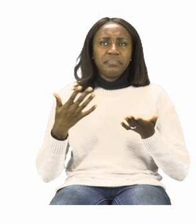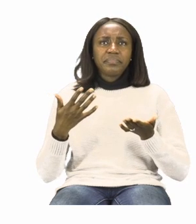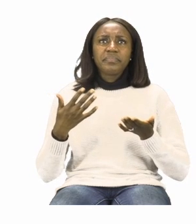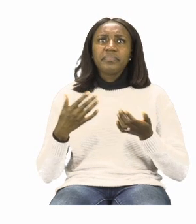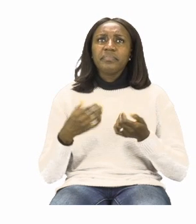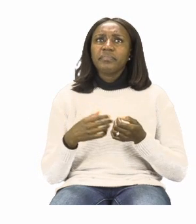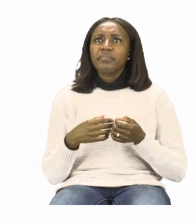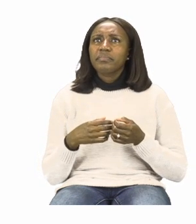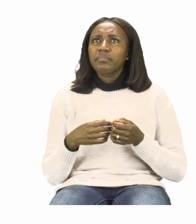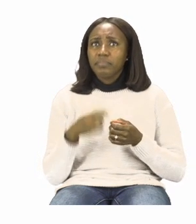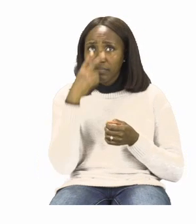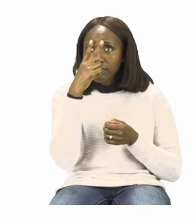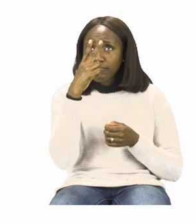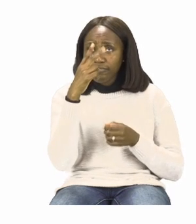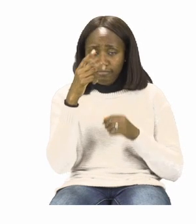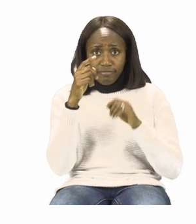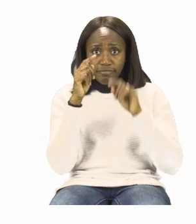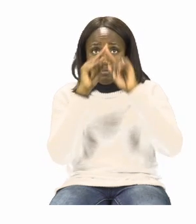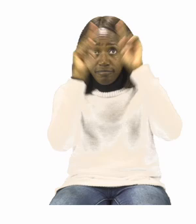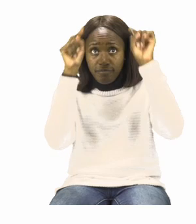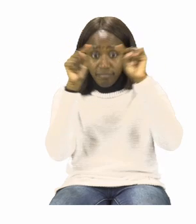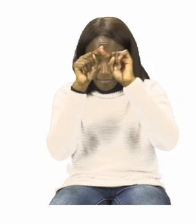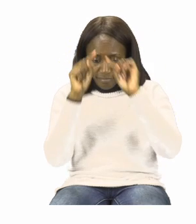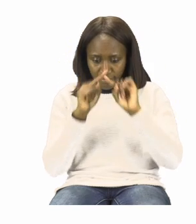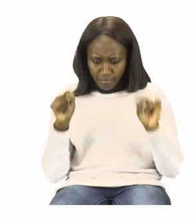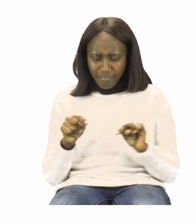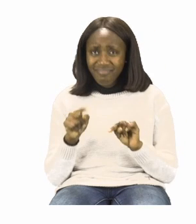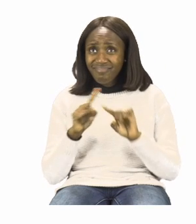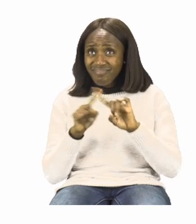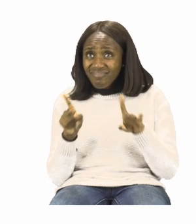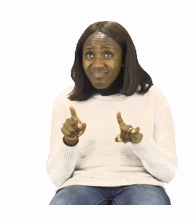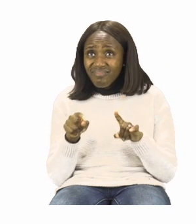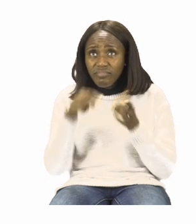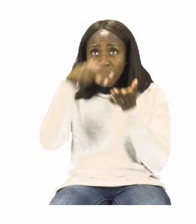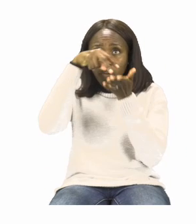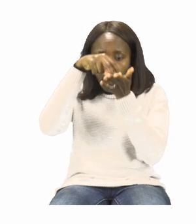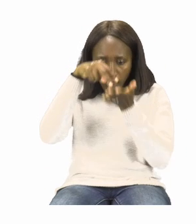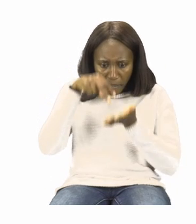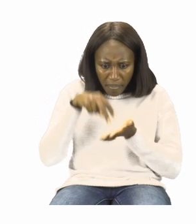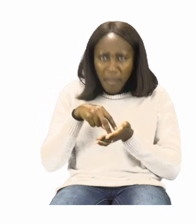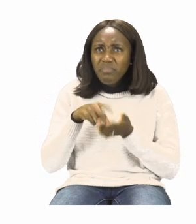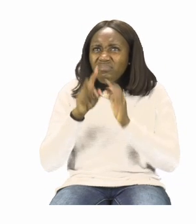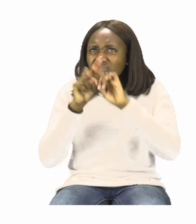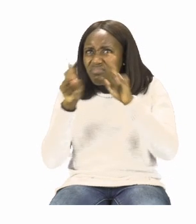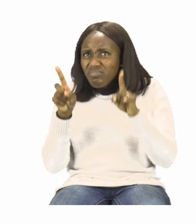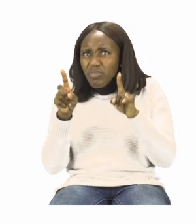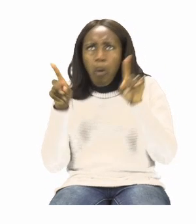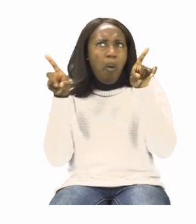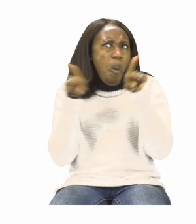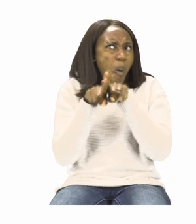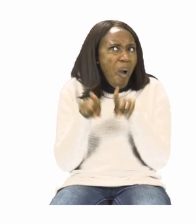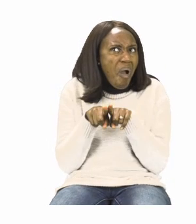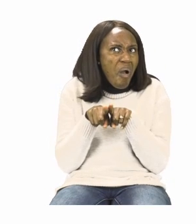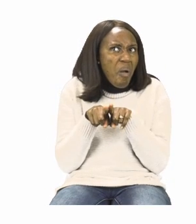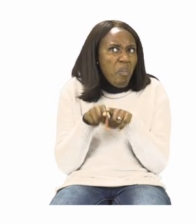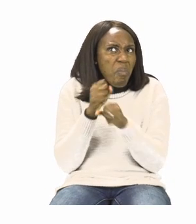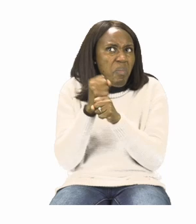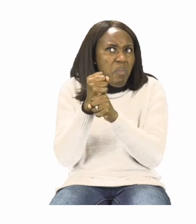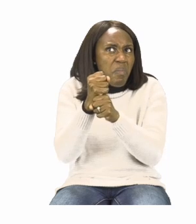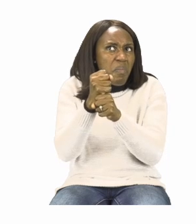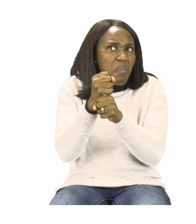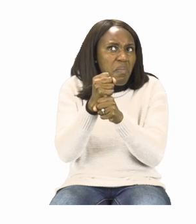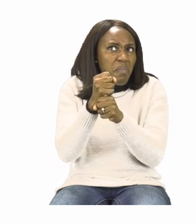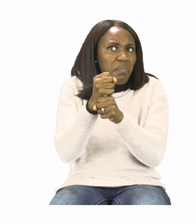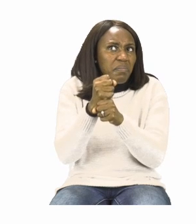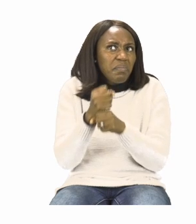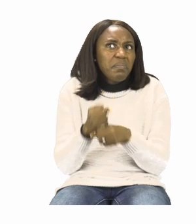Is there a difference between where the boy is standing in the first picture and where